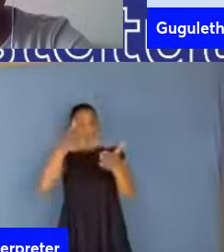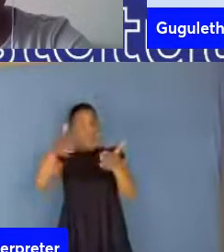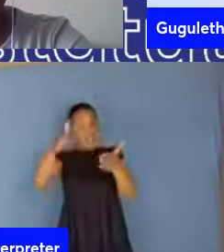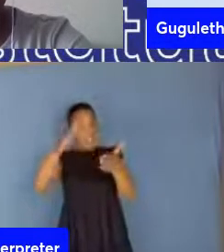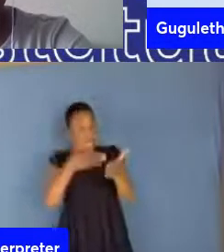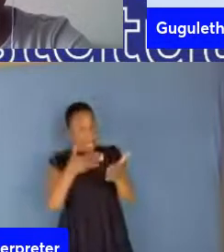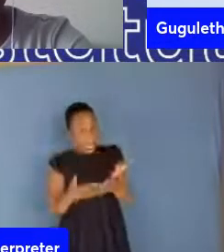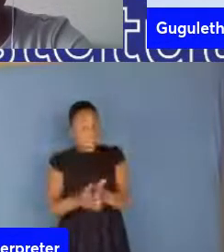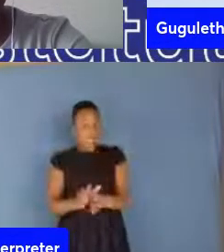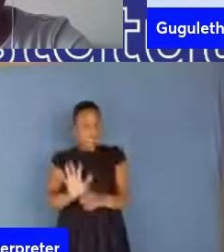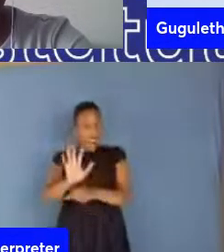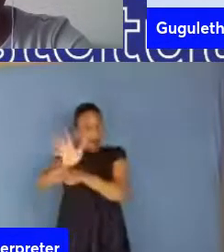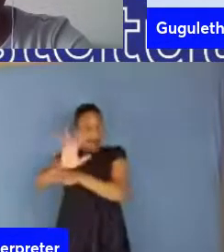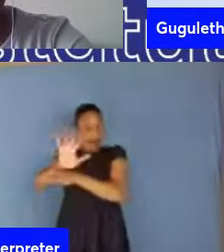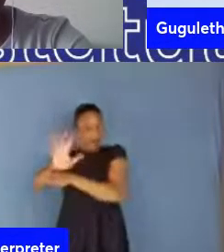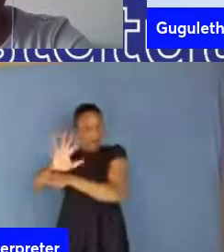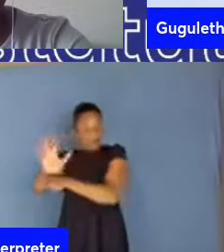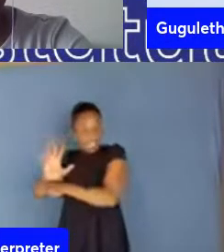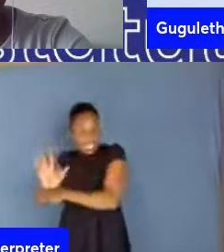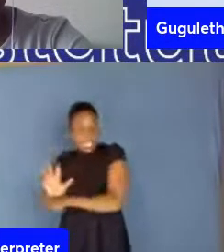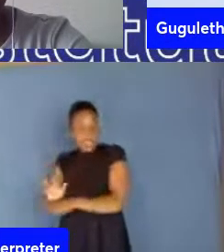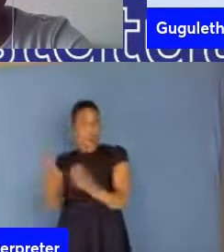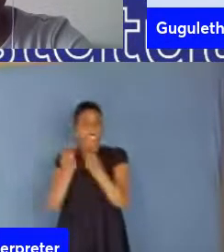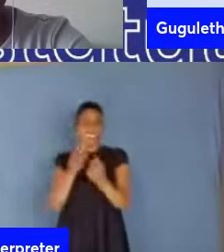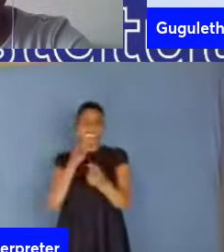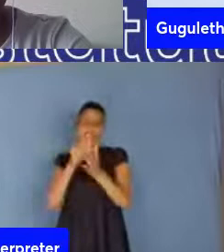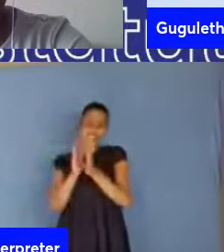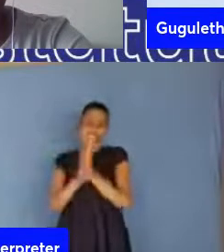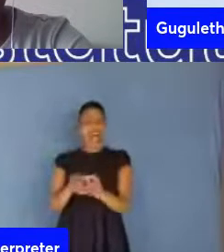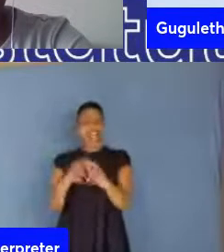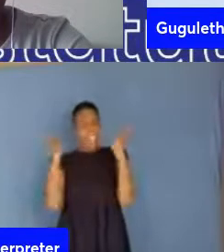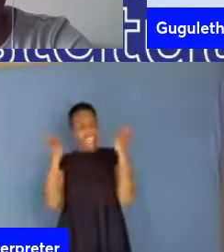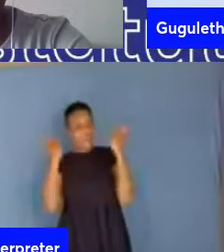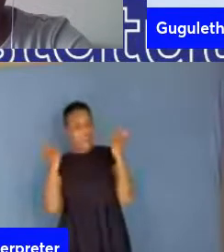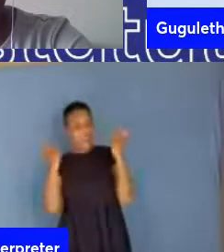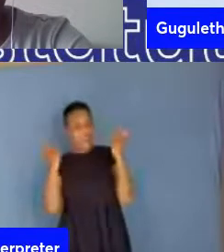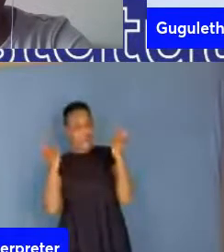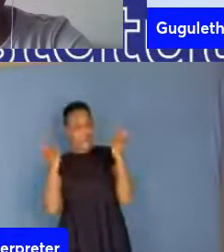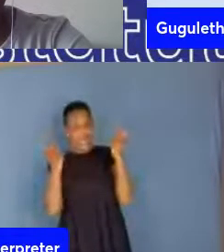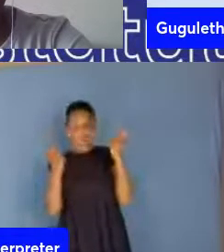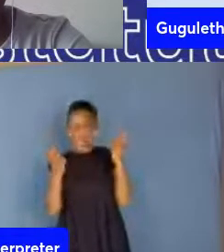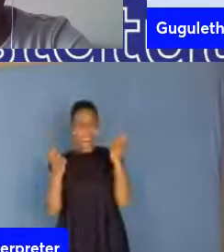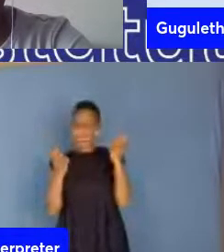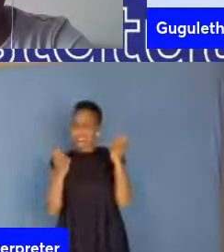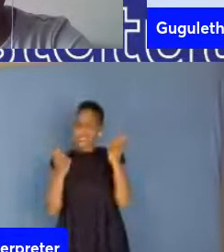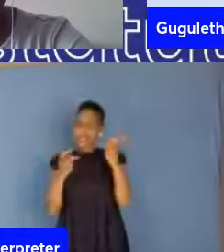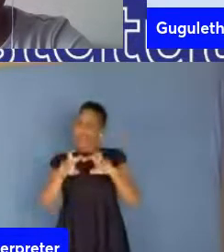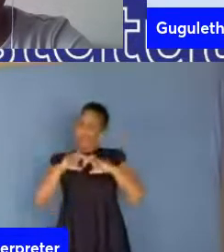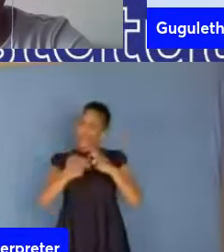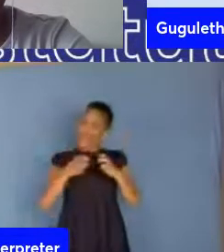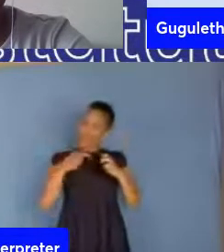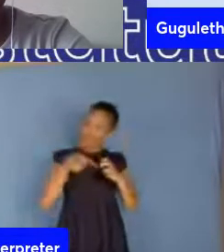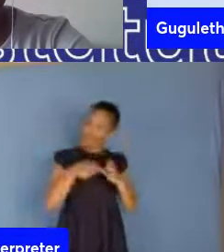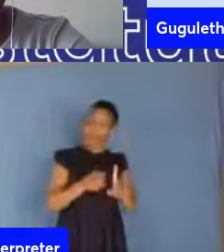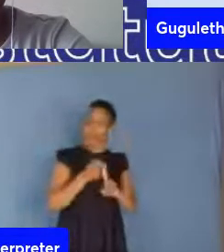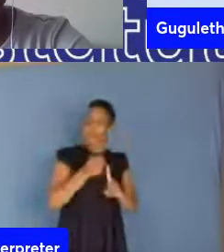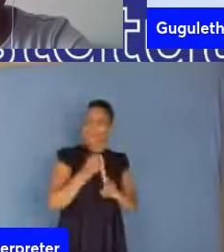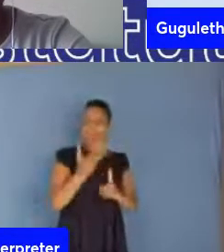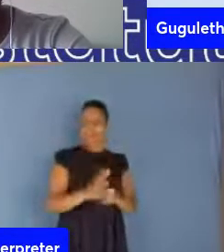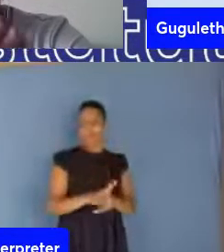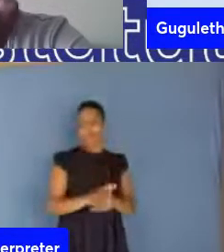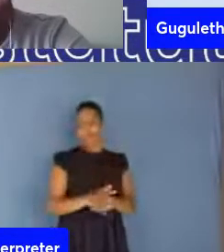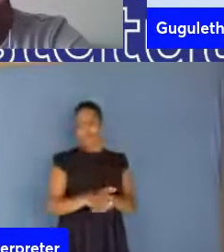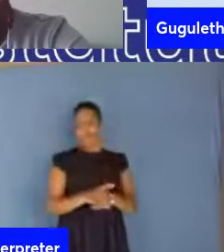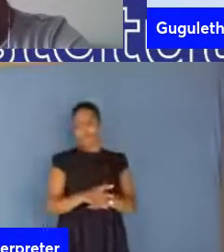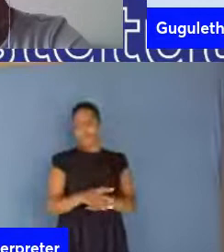the behavior and the identity of our masculinity. I mean, there's a lot of work that is being done in South